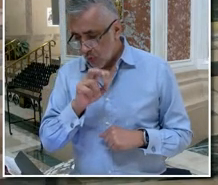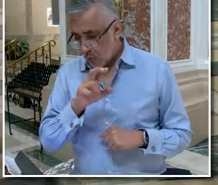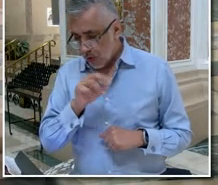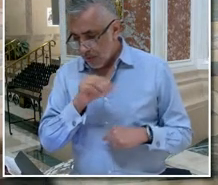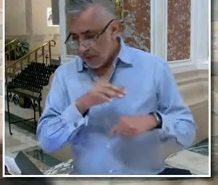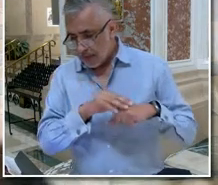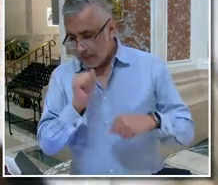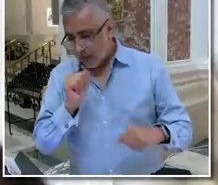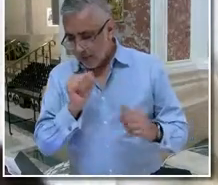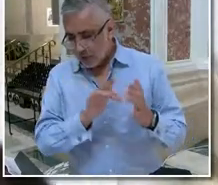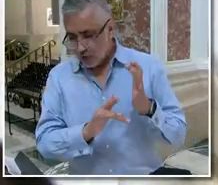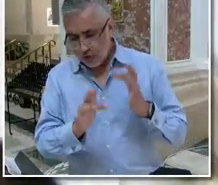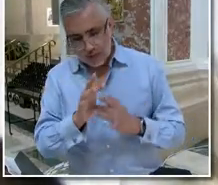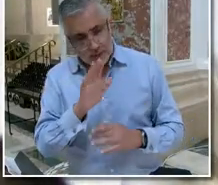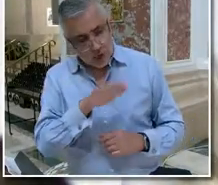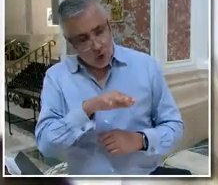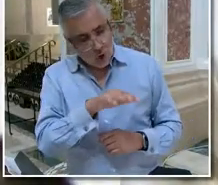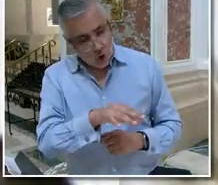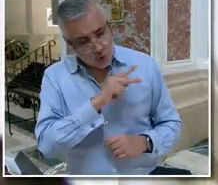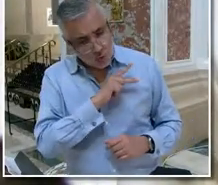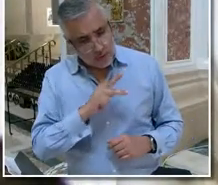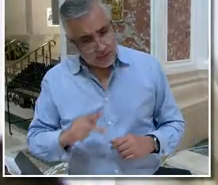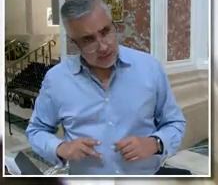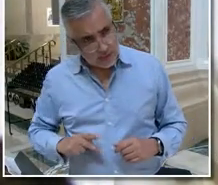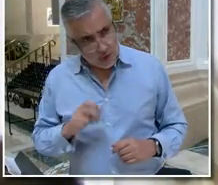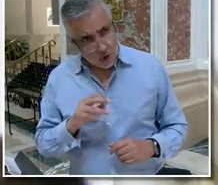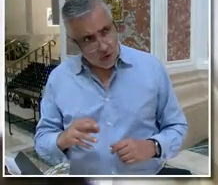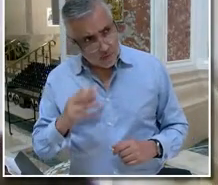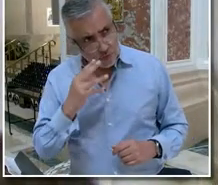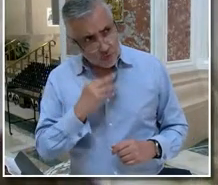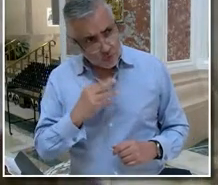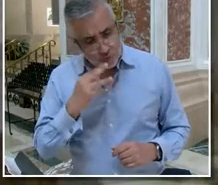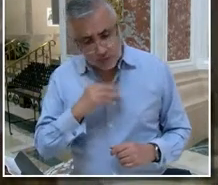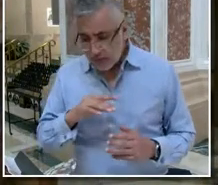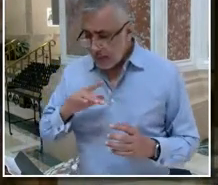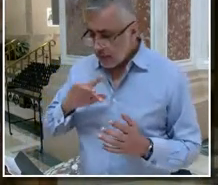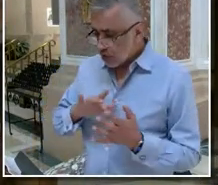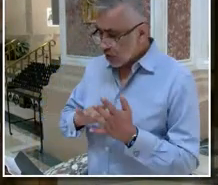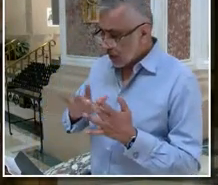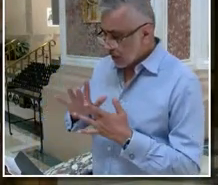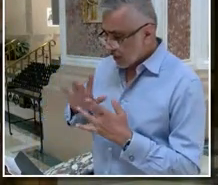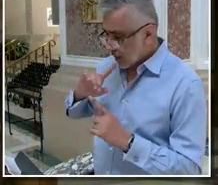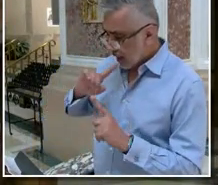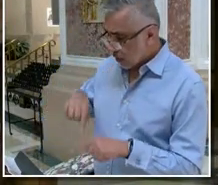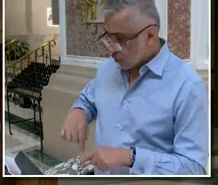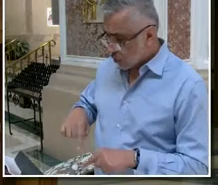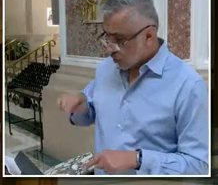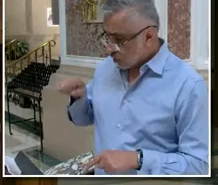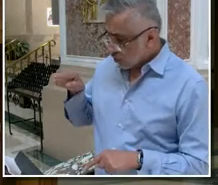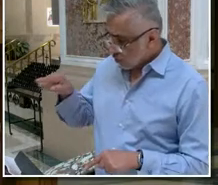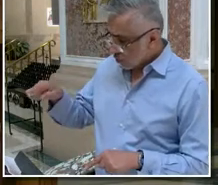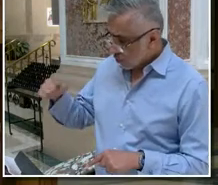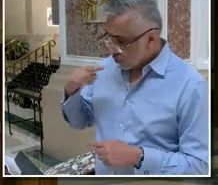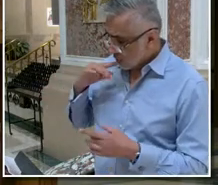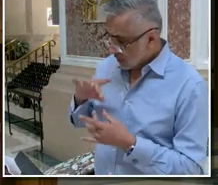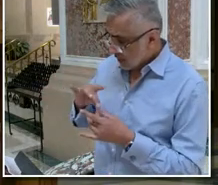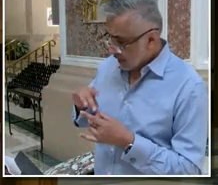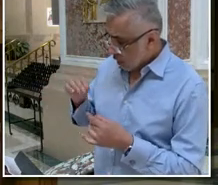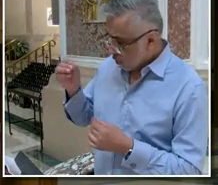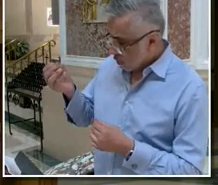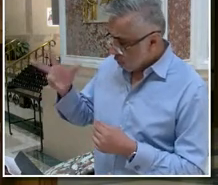him, "Are you the king of the Jews?" Jesus answered, "Do you say this on your